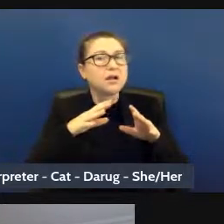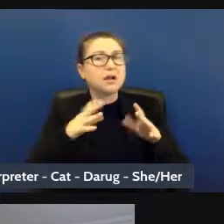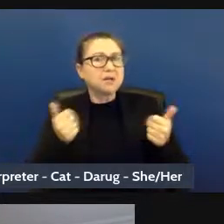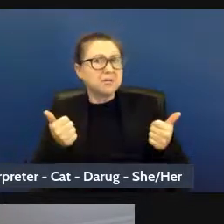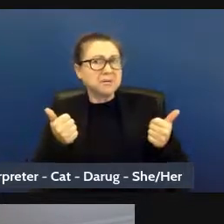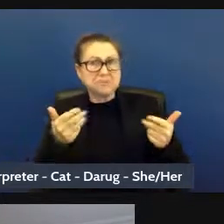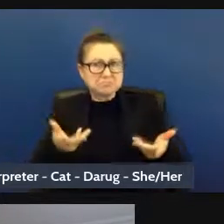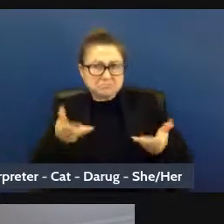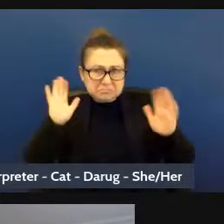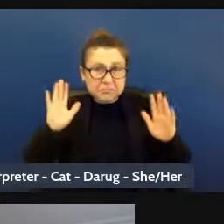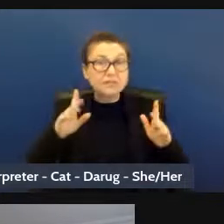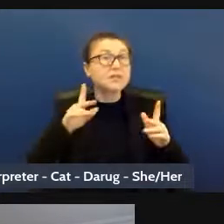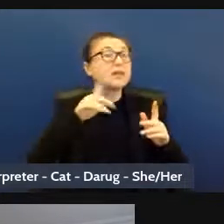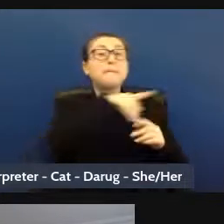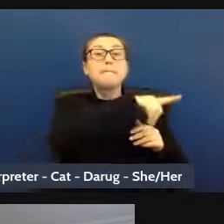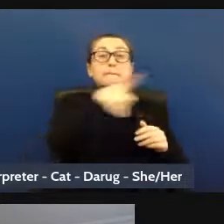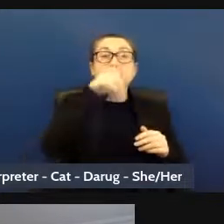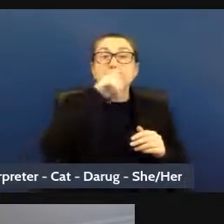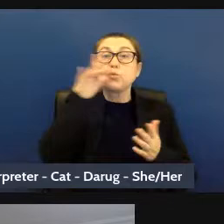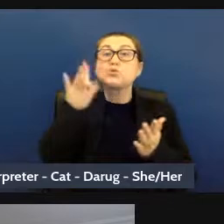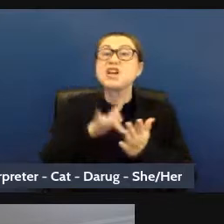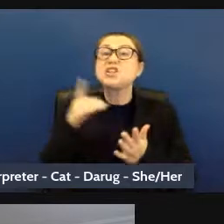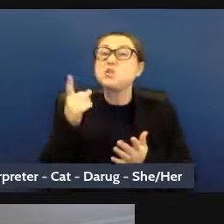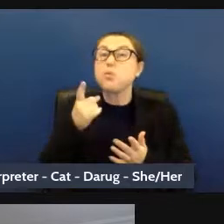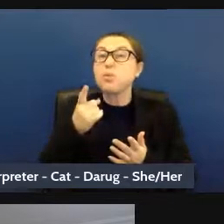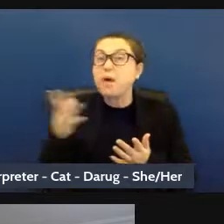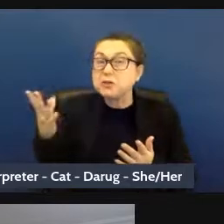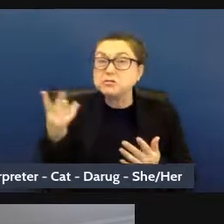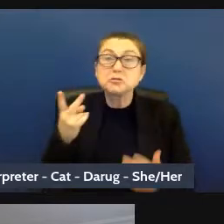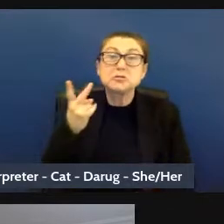swing of things, it's like they've been doing it all their lives.